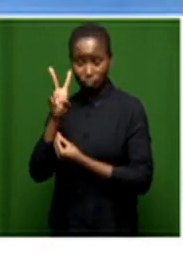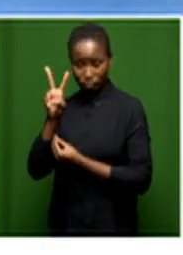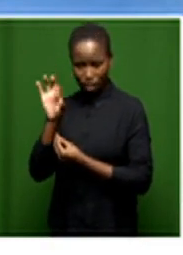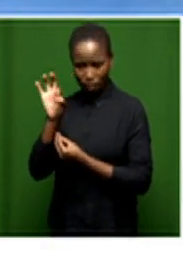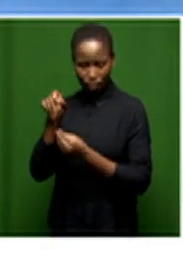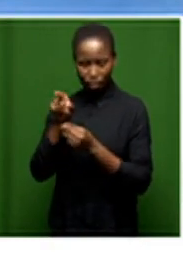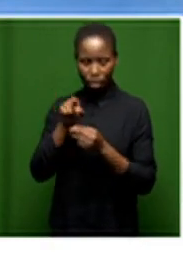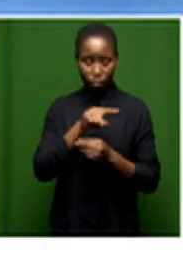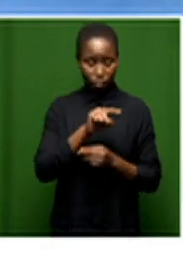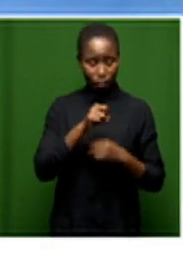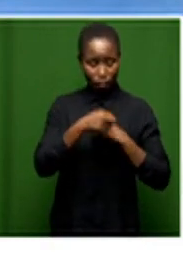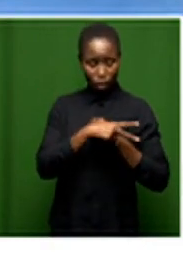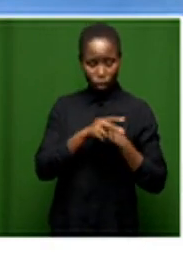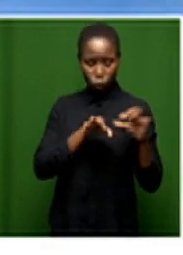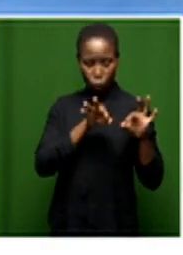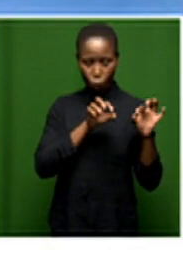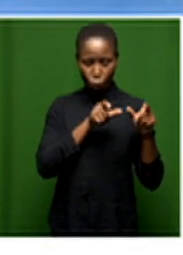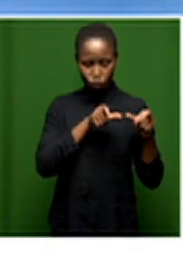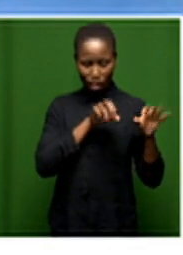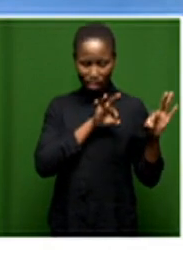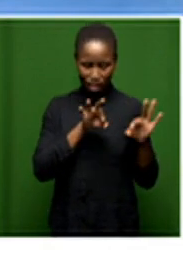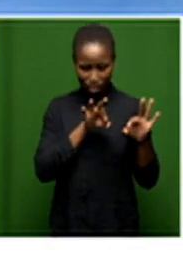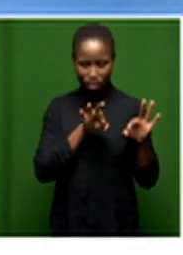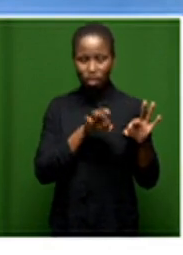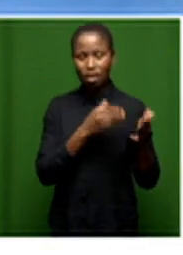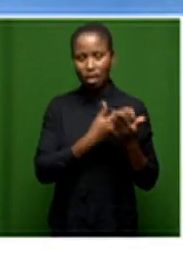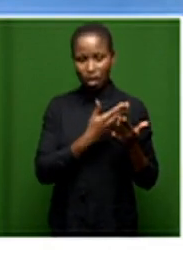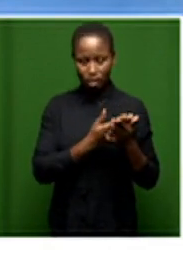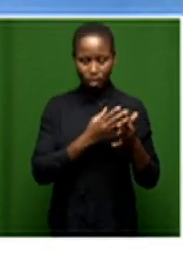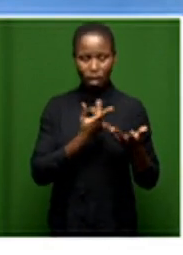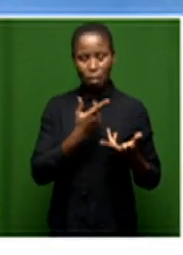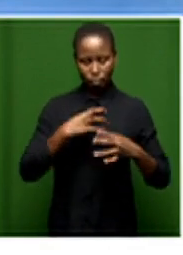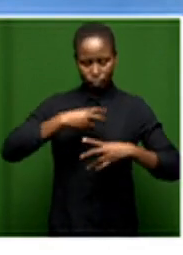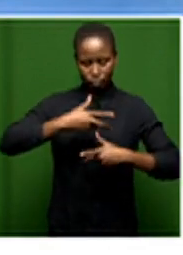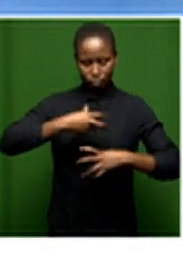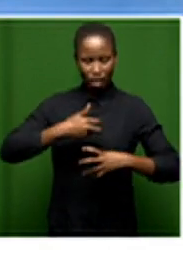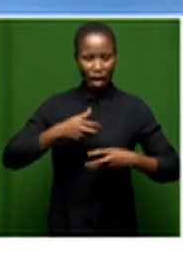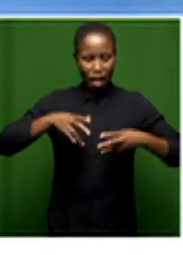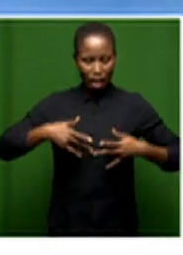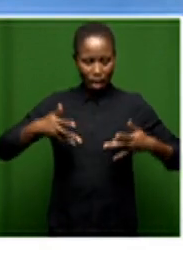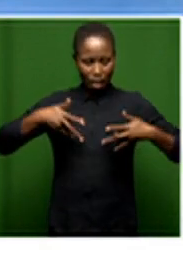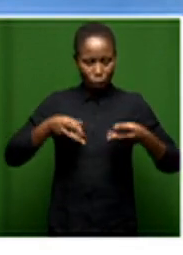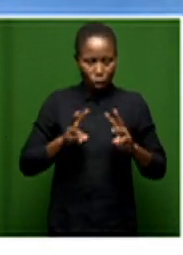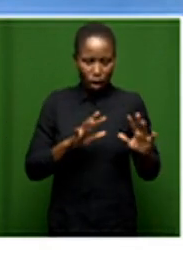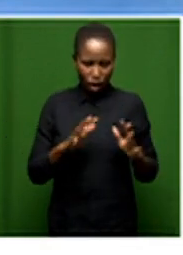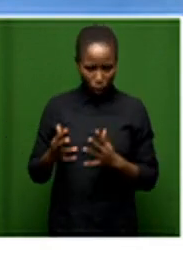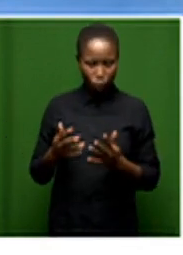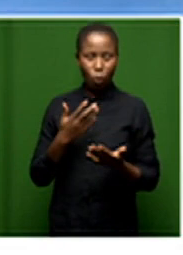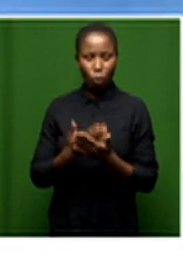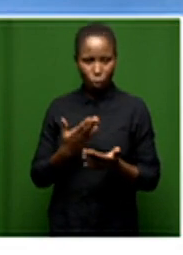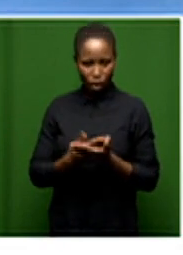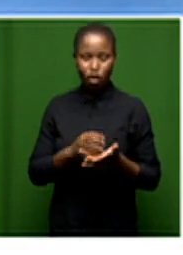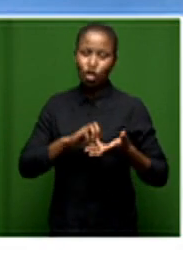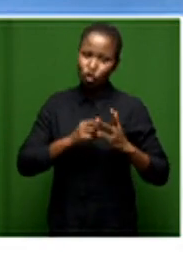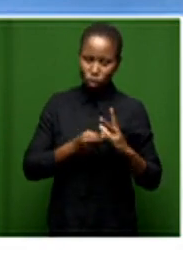of the virus, we're going to have to adjust the way we live and make sure that we can try and contain